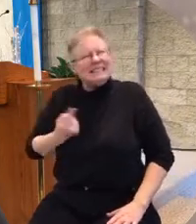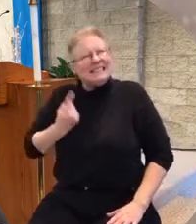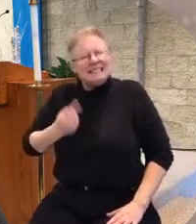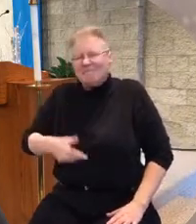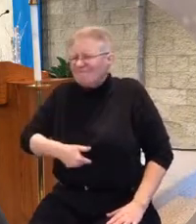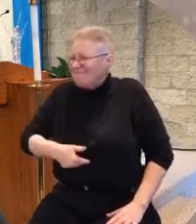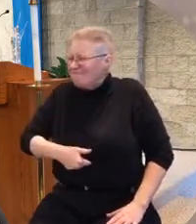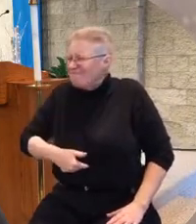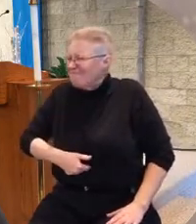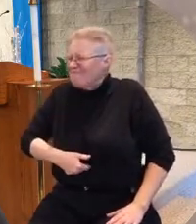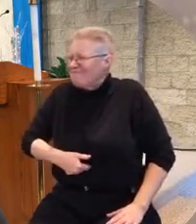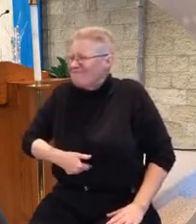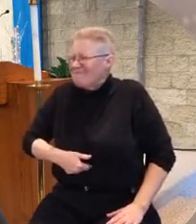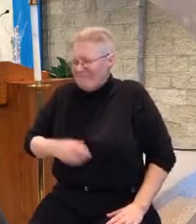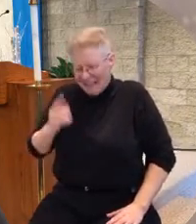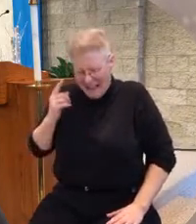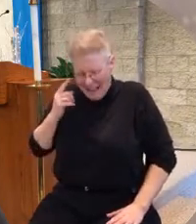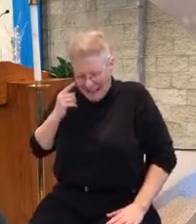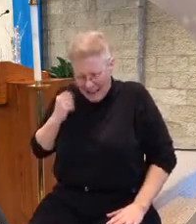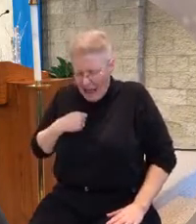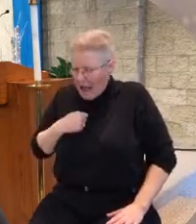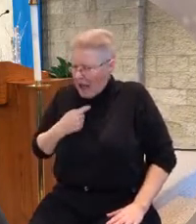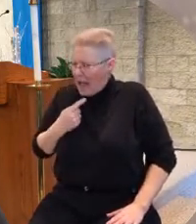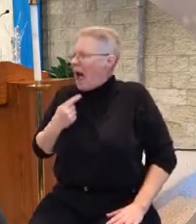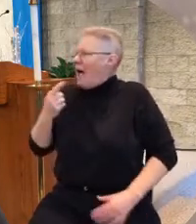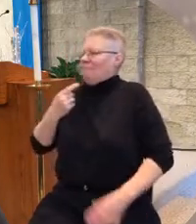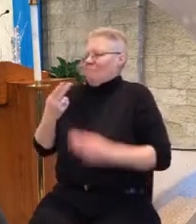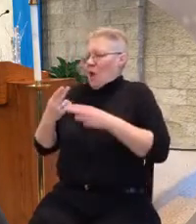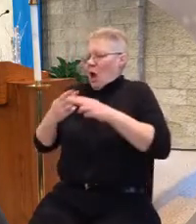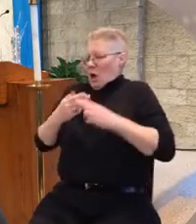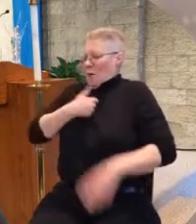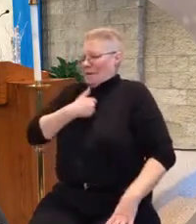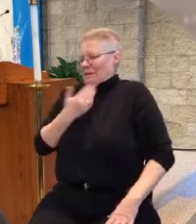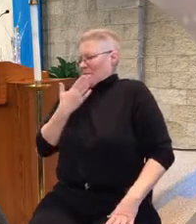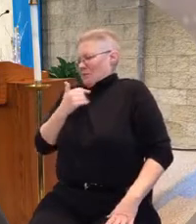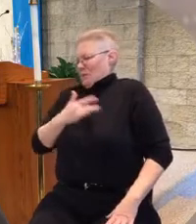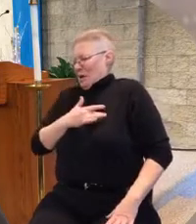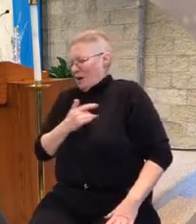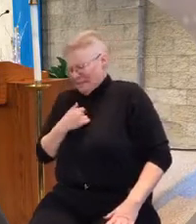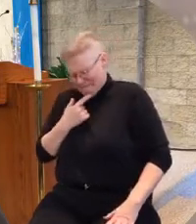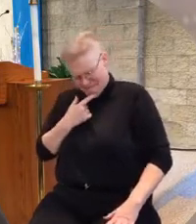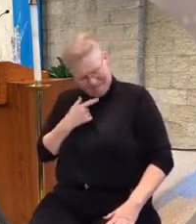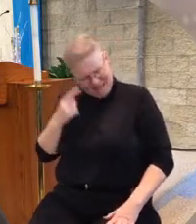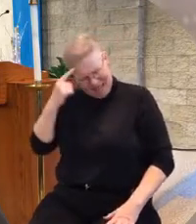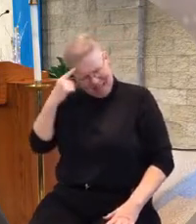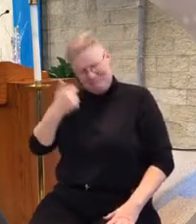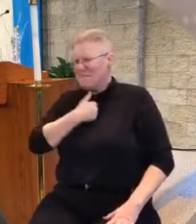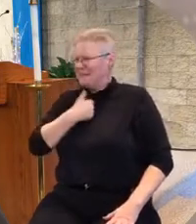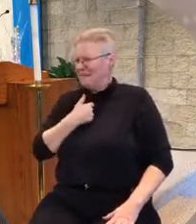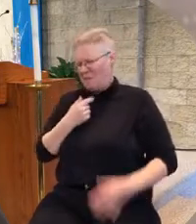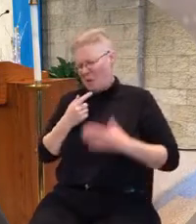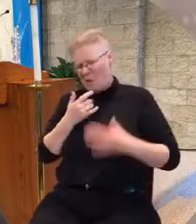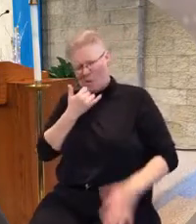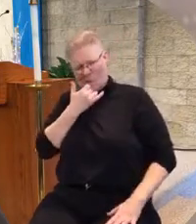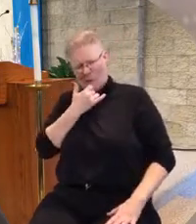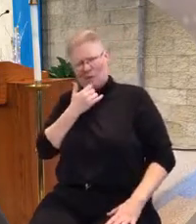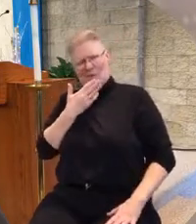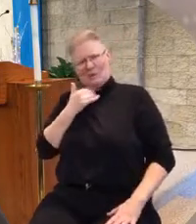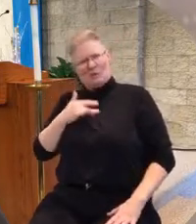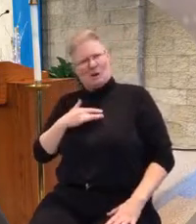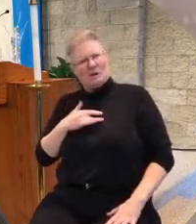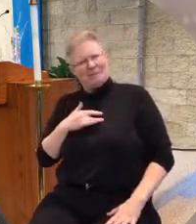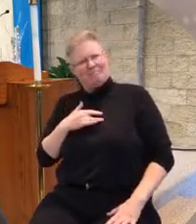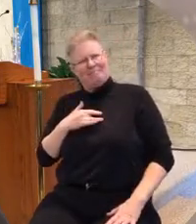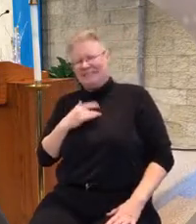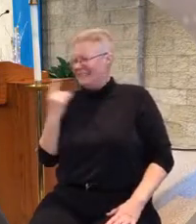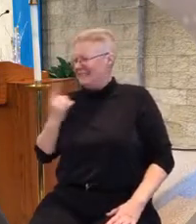oh, what's the matter, sweetheart? I call myself sweetheart. I said, what's the matter, sweetheart? And it was like, that something